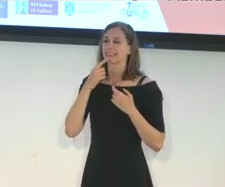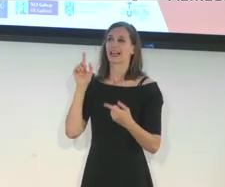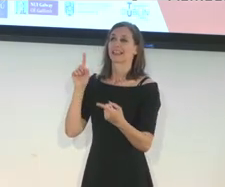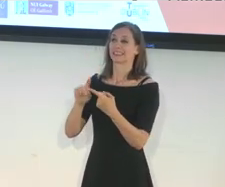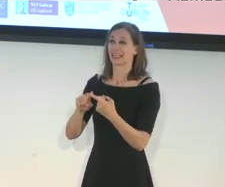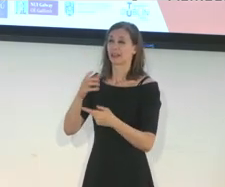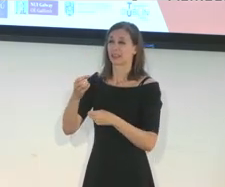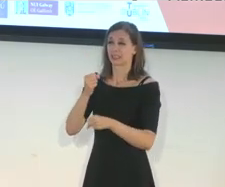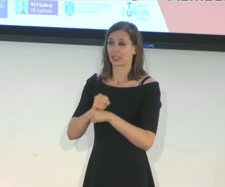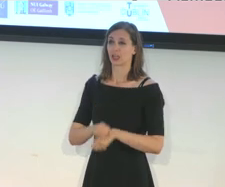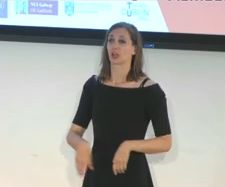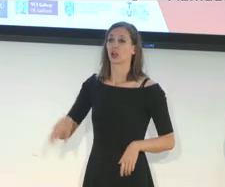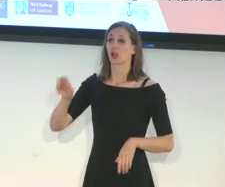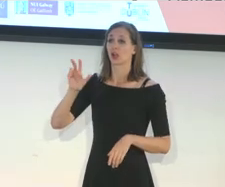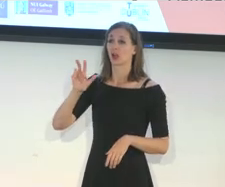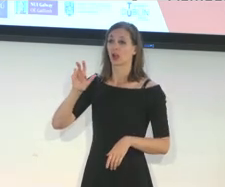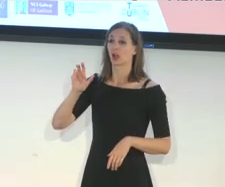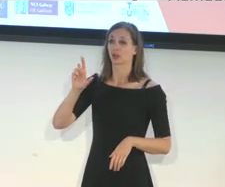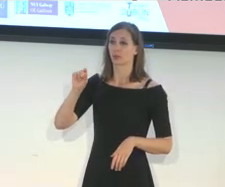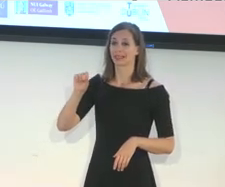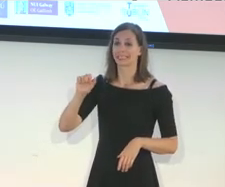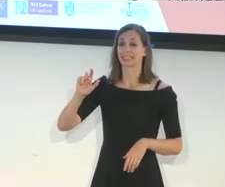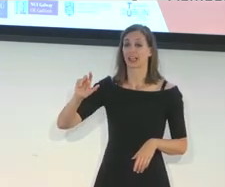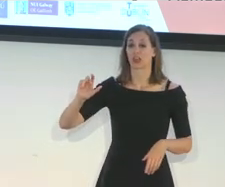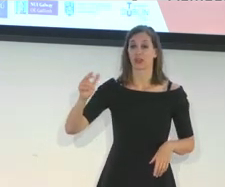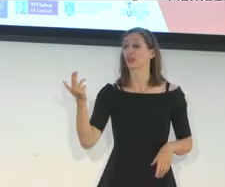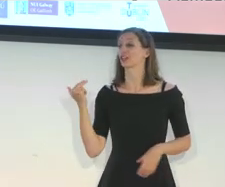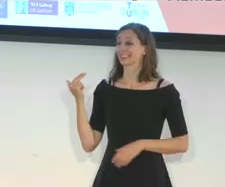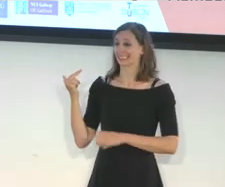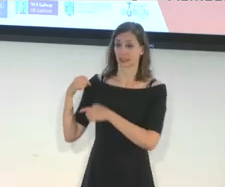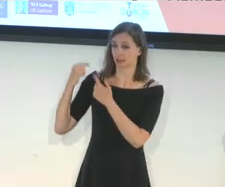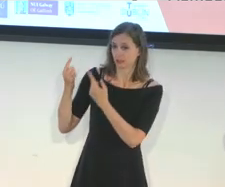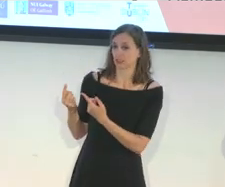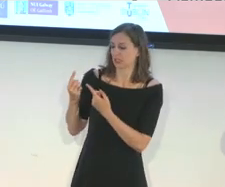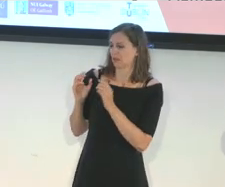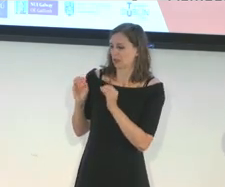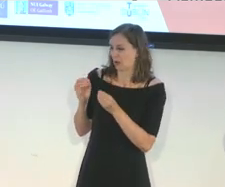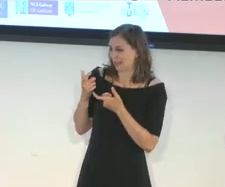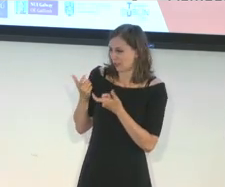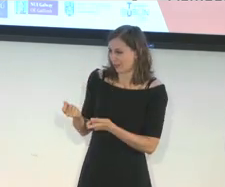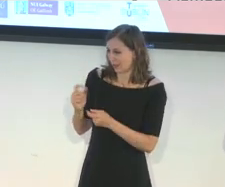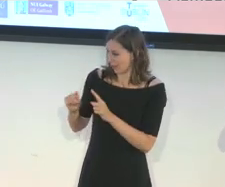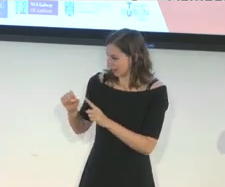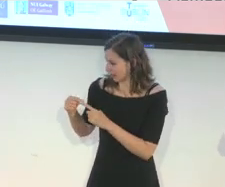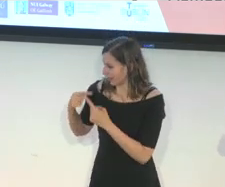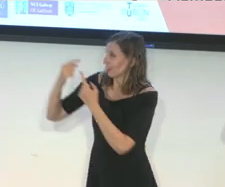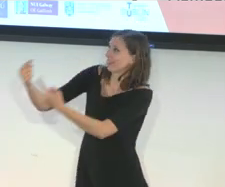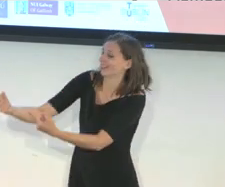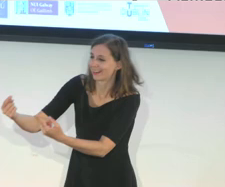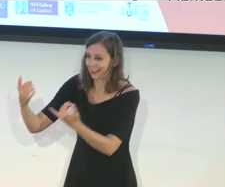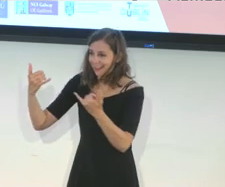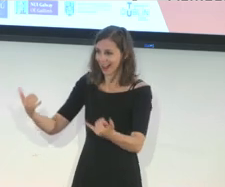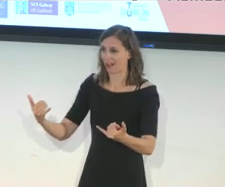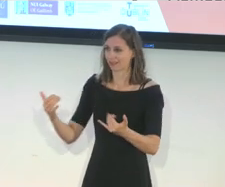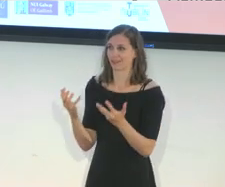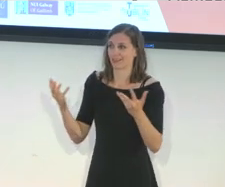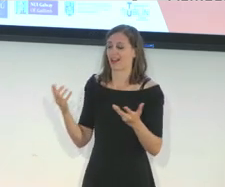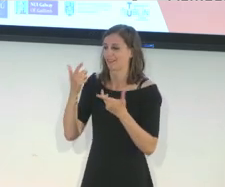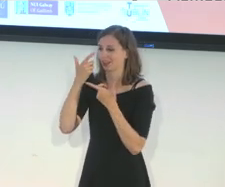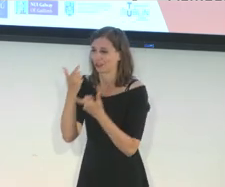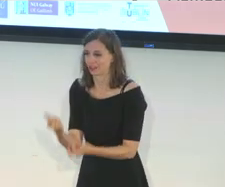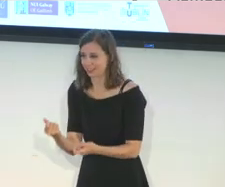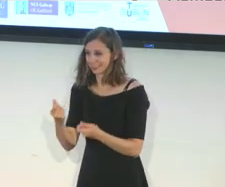there is not a lot of interest in this field. But suddenly, after 2015, in the past 7 or 8 years, the graph just goes